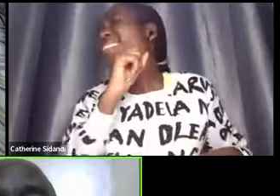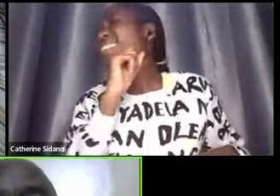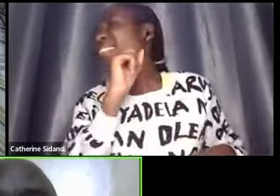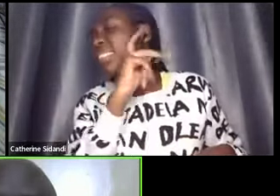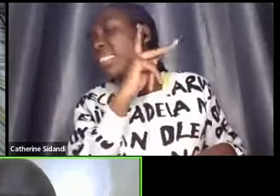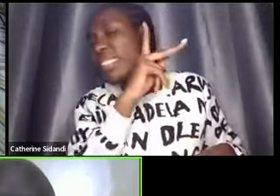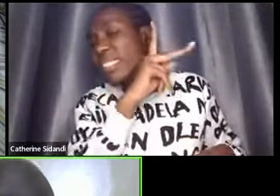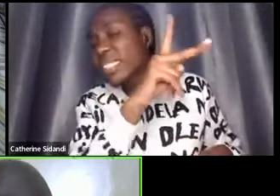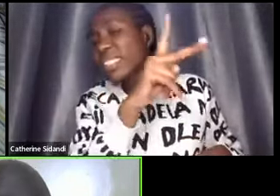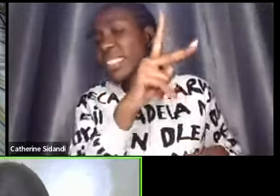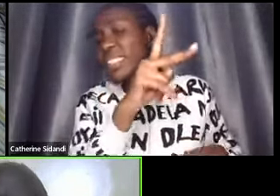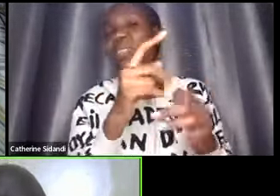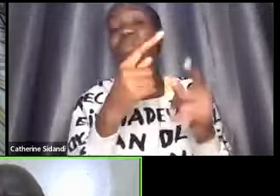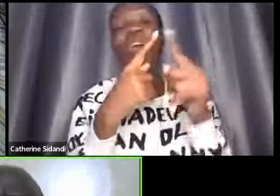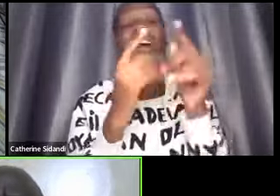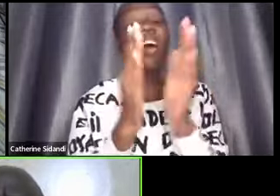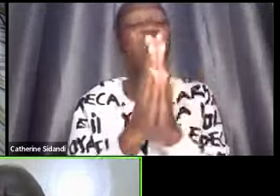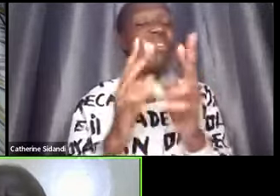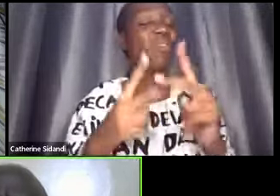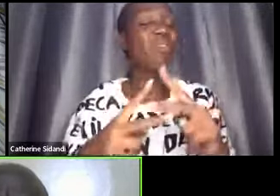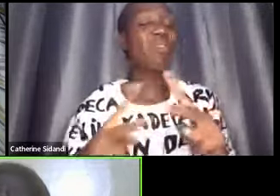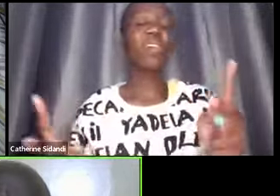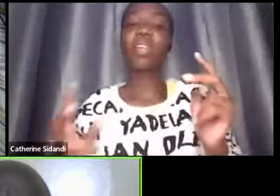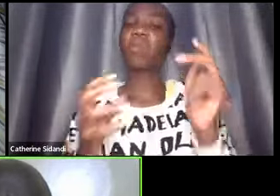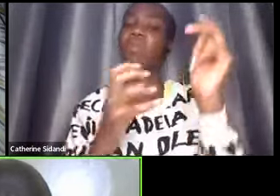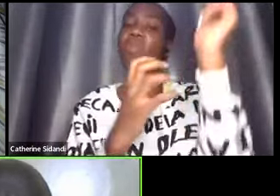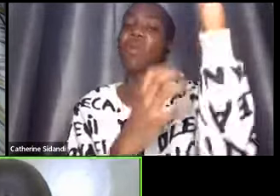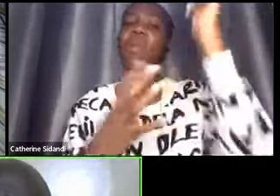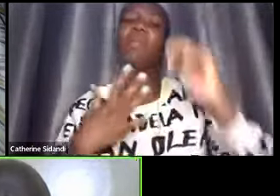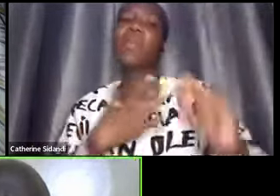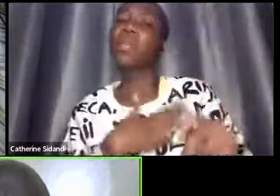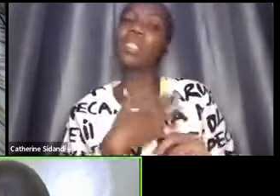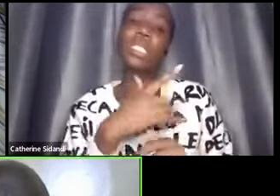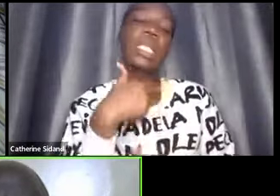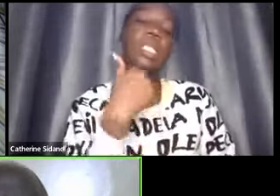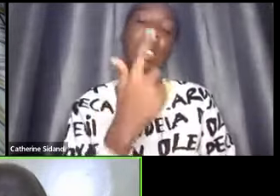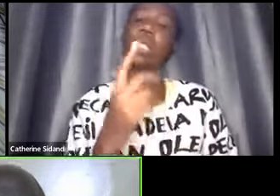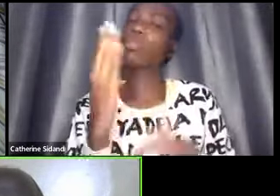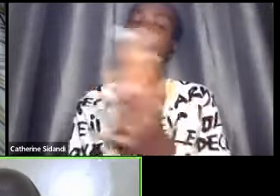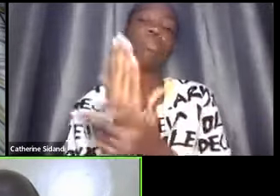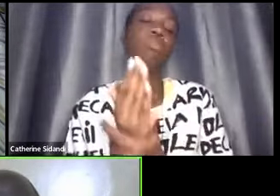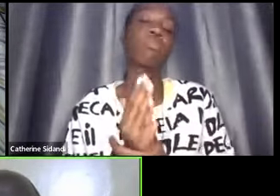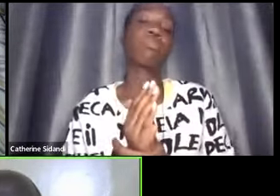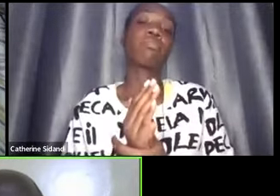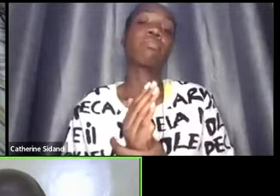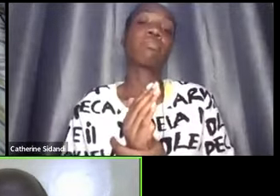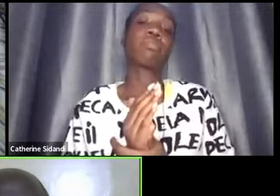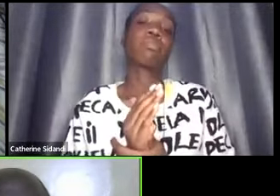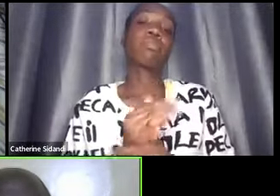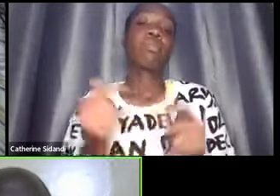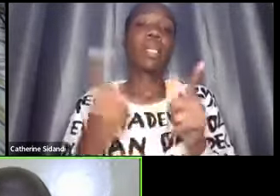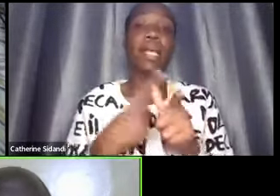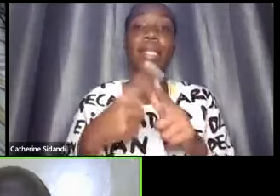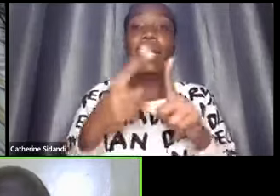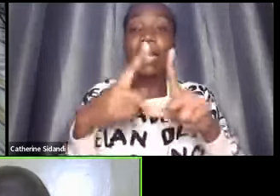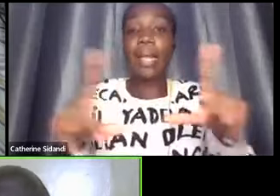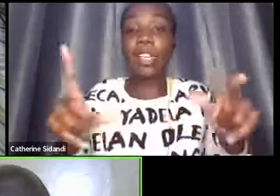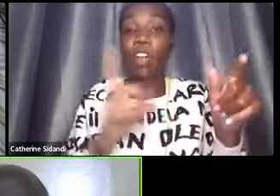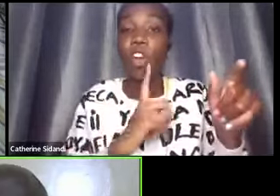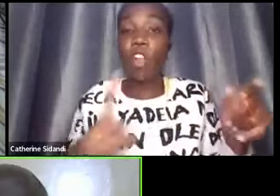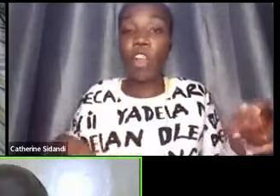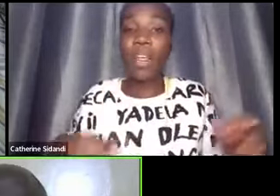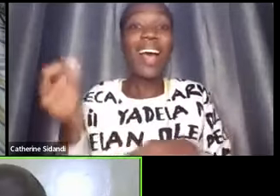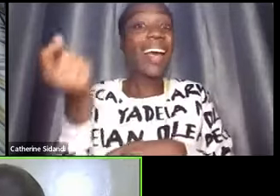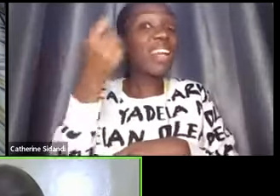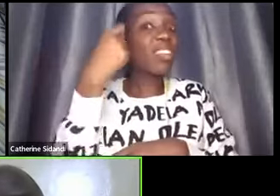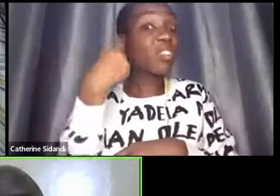it's pathetic. Can you please tell him to stop?" Now the landlord understood that